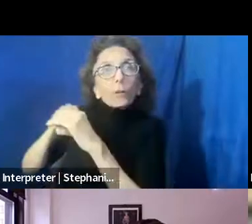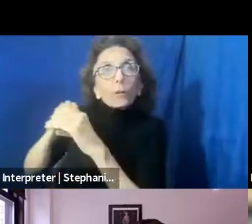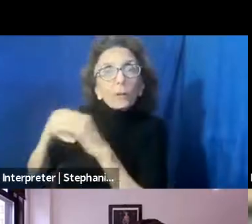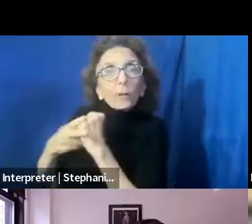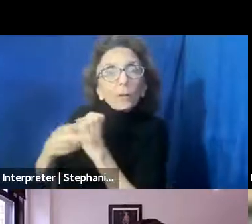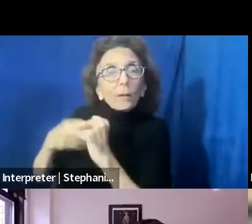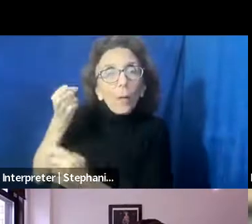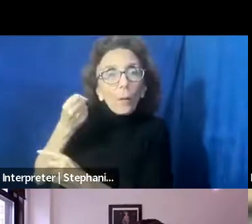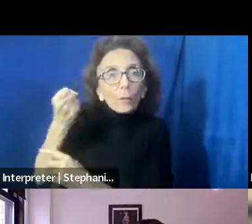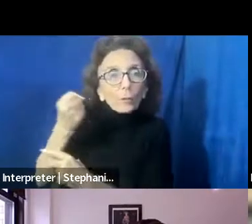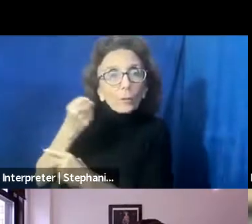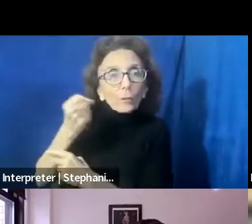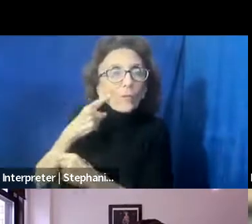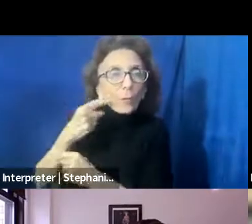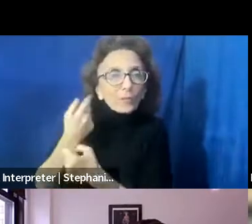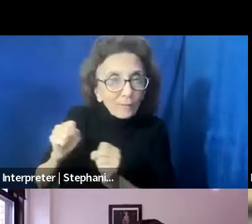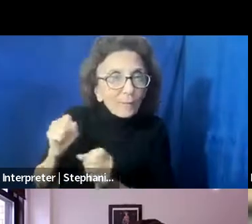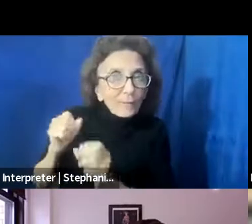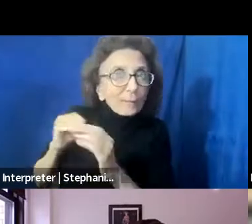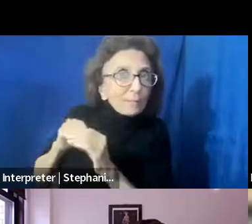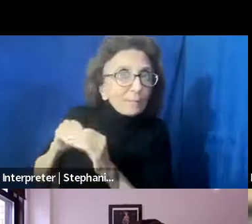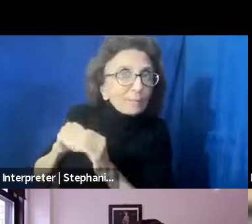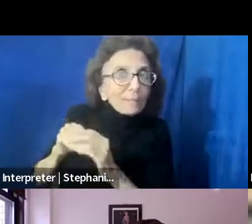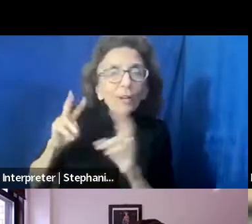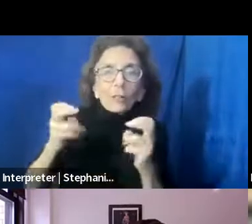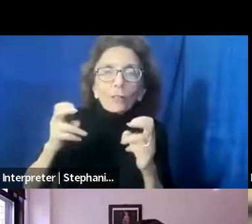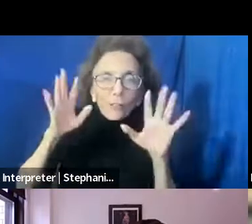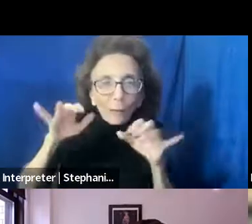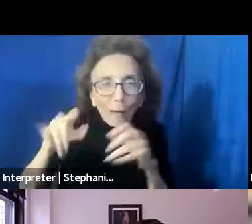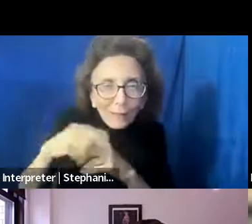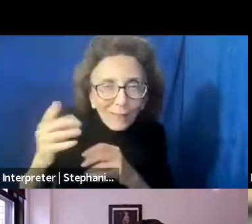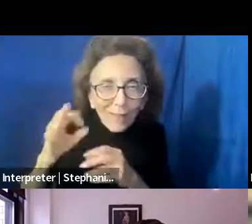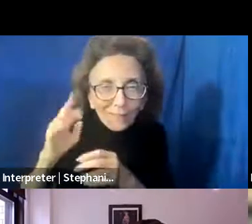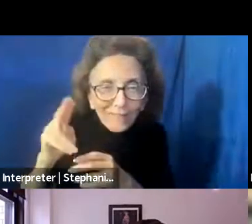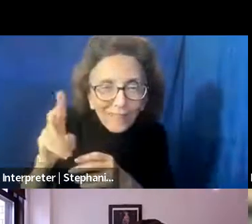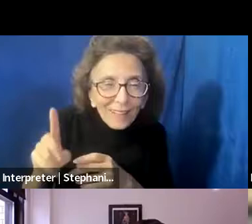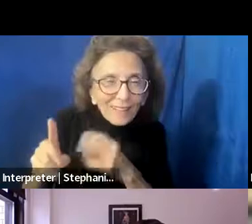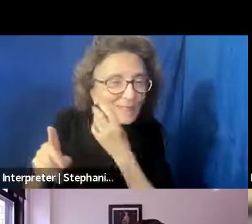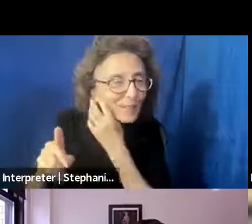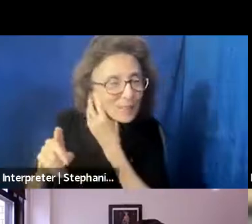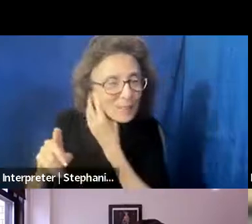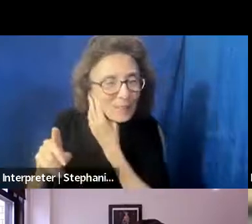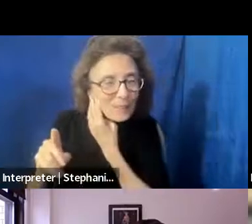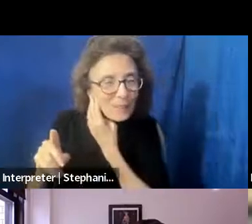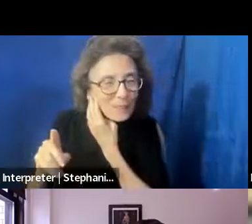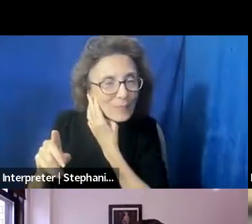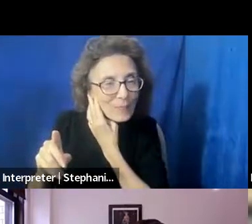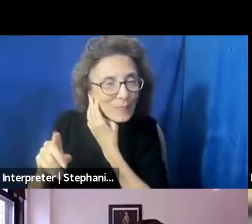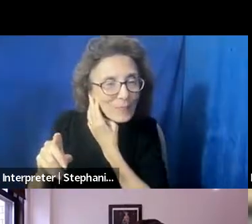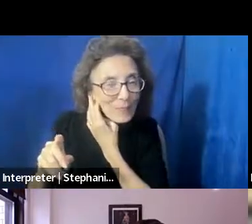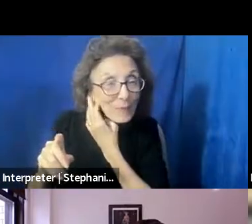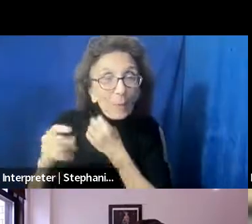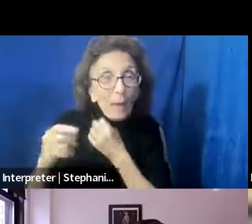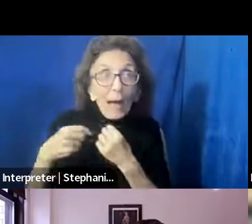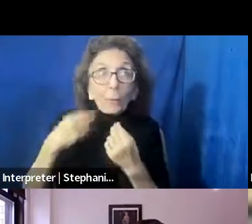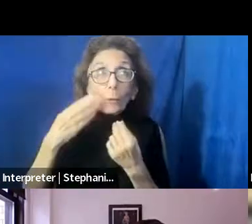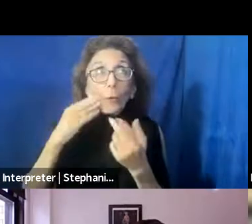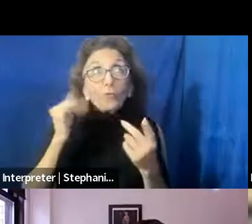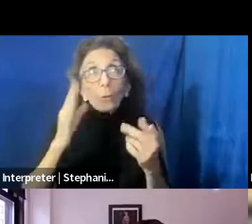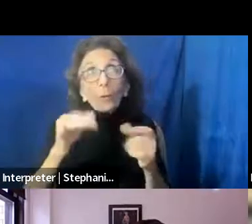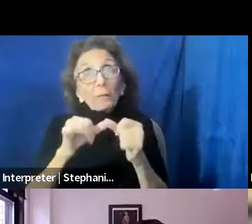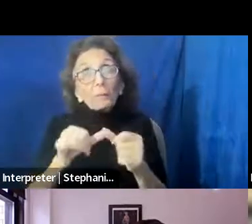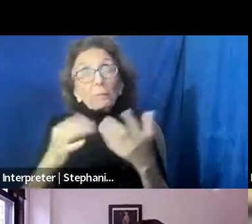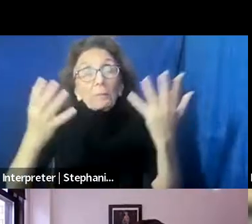much as possible, and but I didn't really imagine that the rainy day fund was going to be next year. But I mean, it's